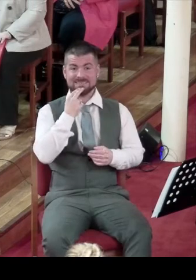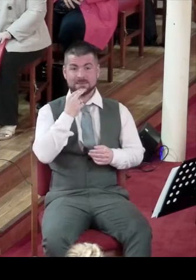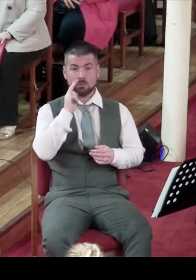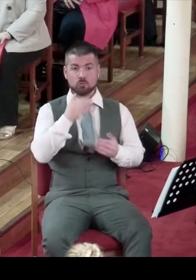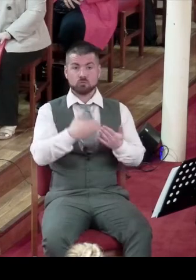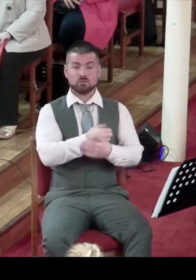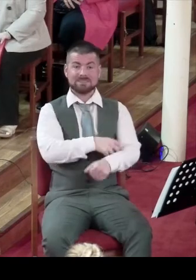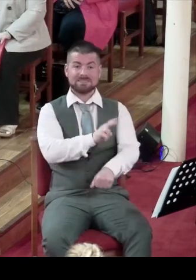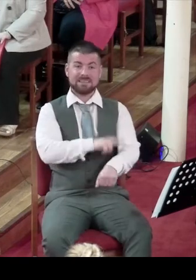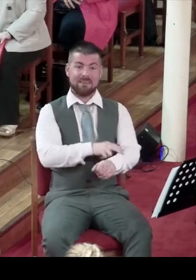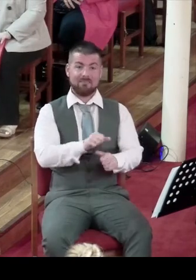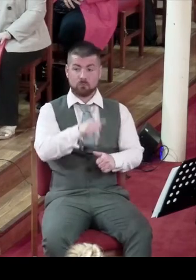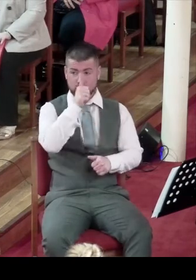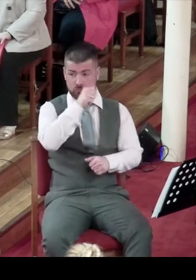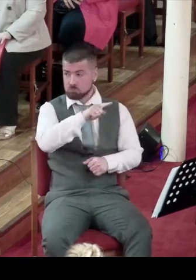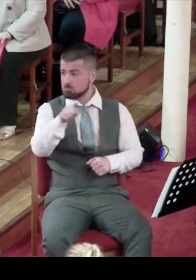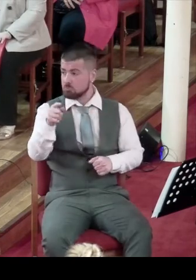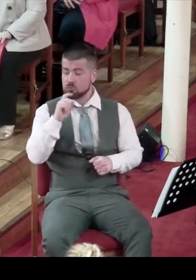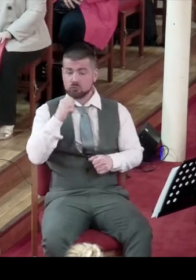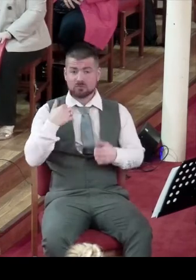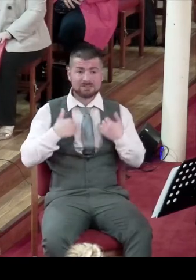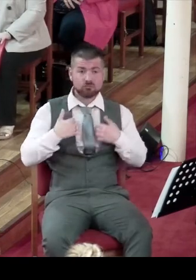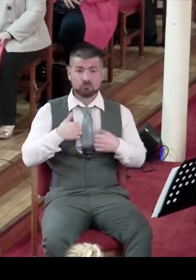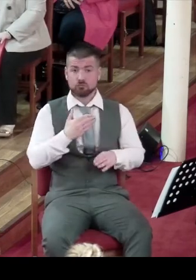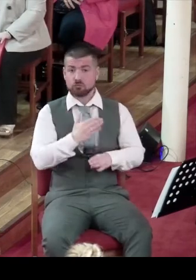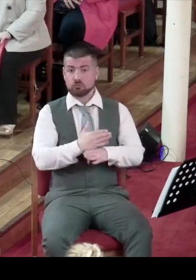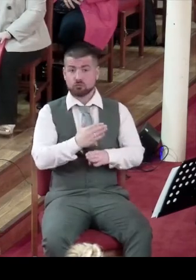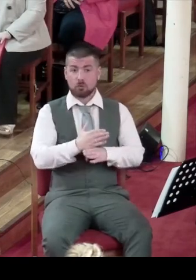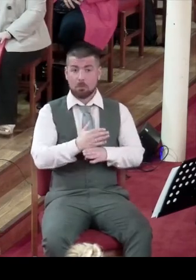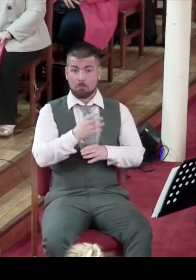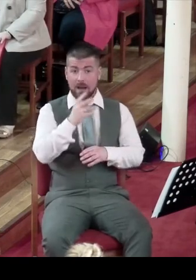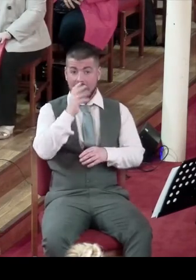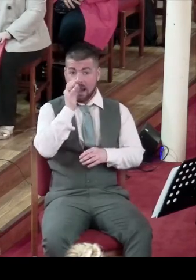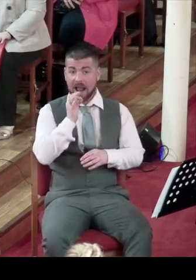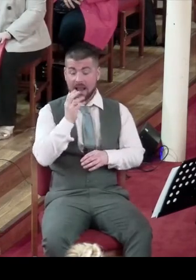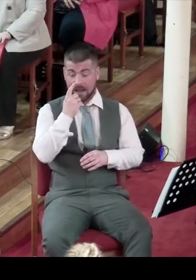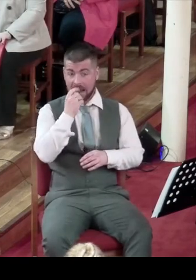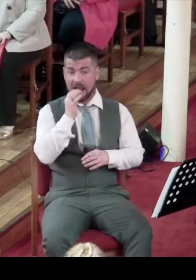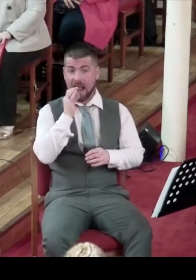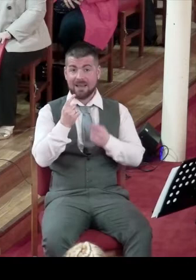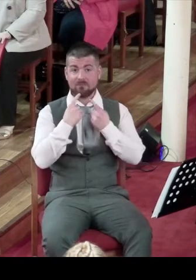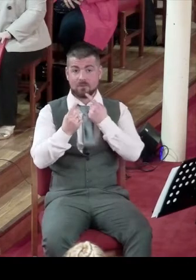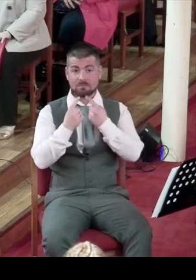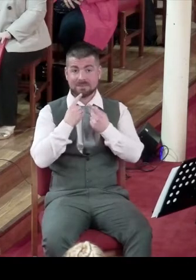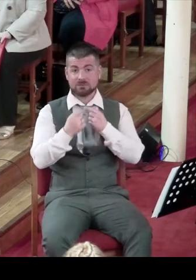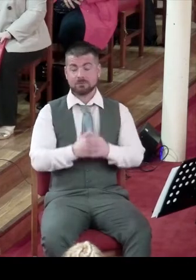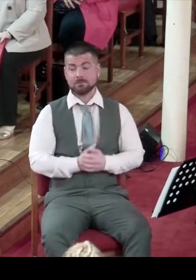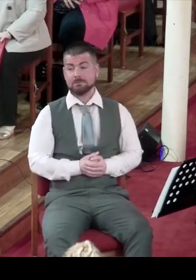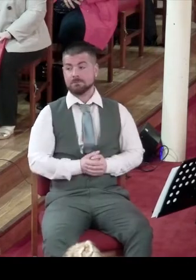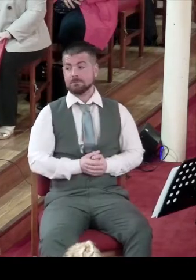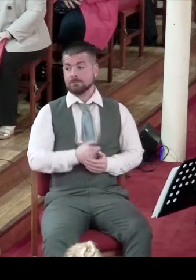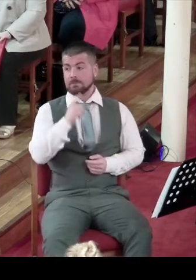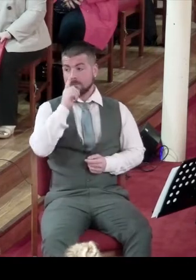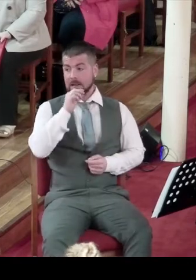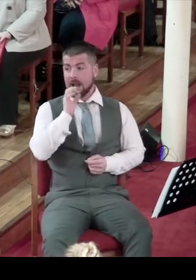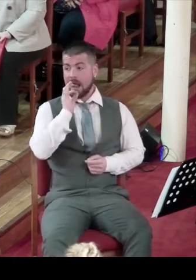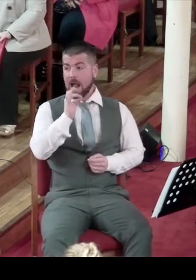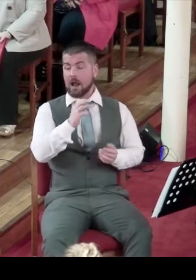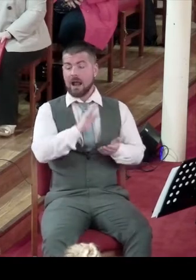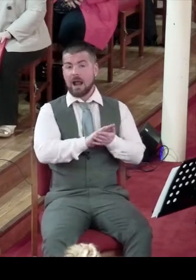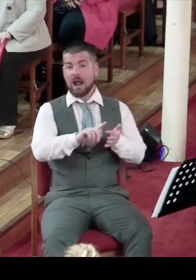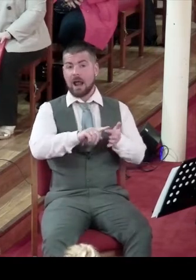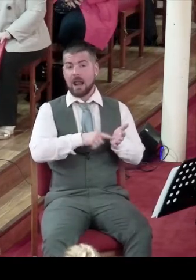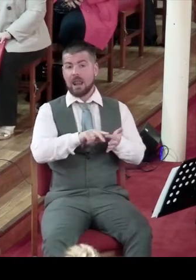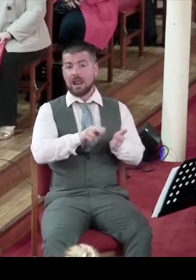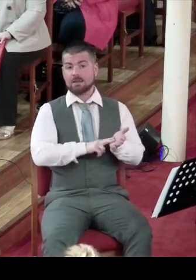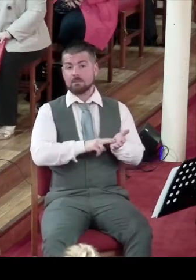know anyone who may be interested and wants further details, then if they can actually either speak to Helen Lawson or